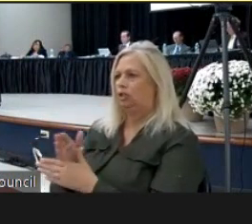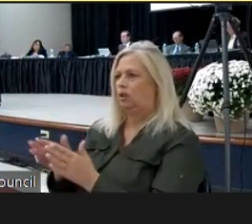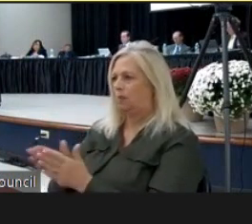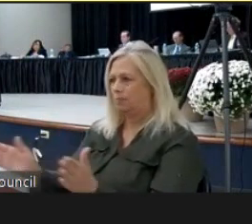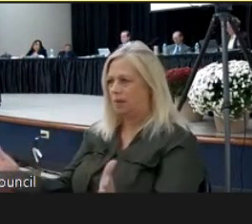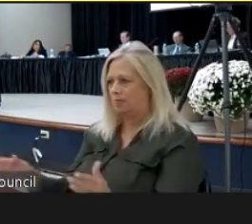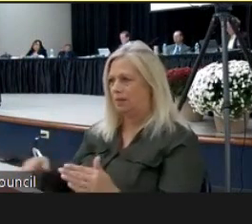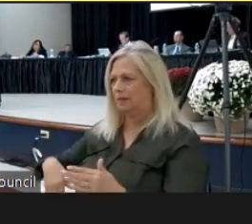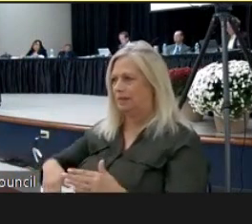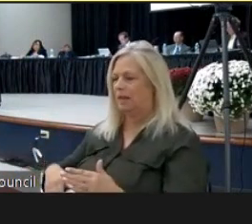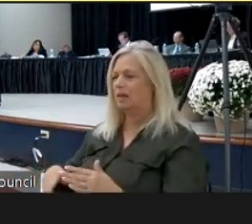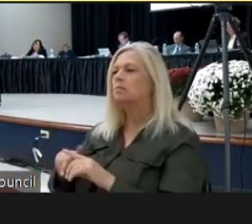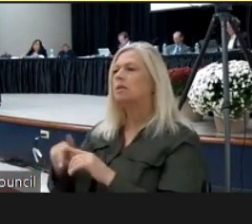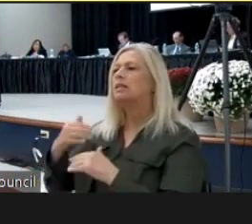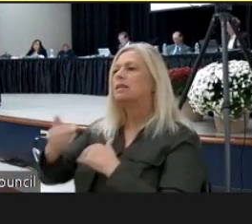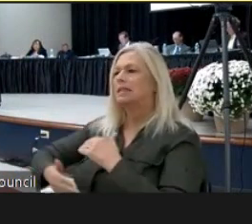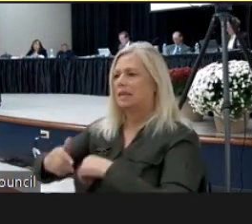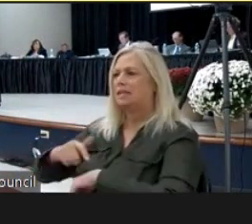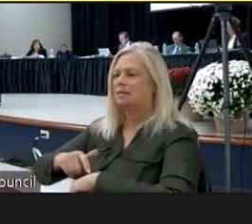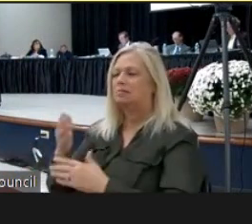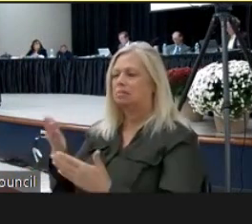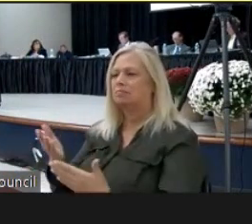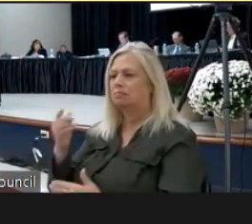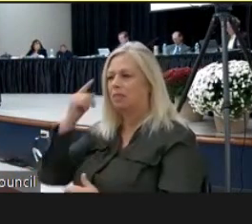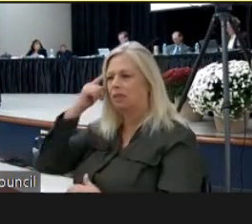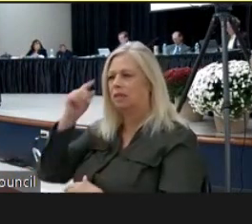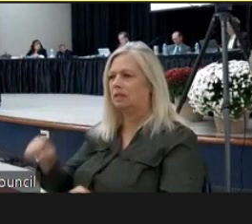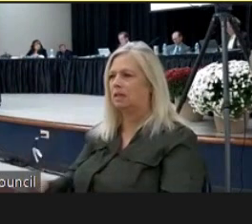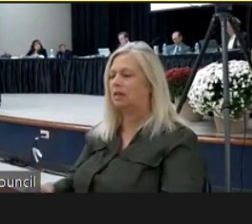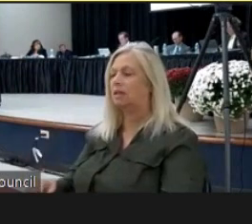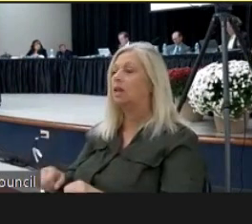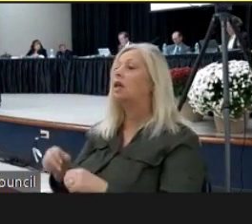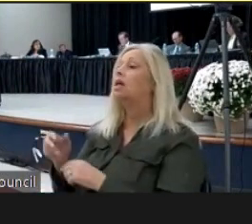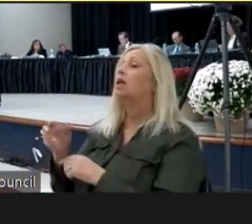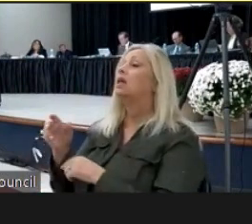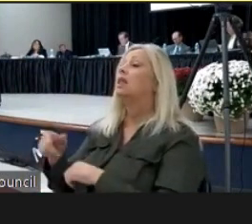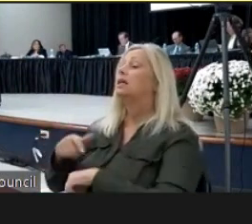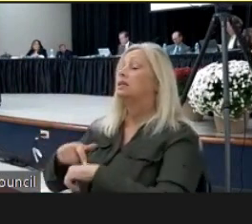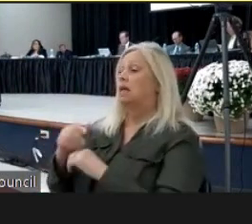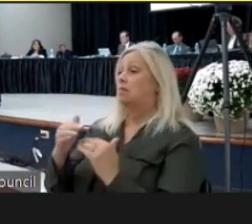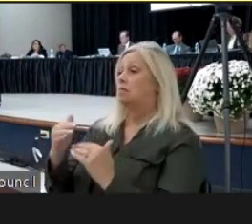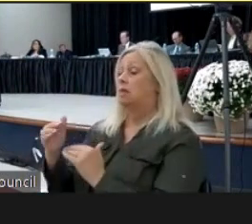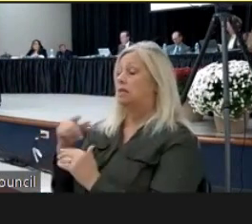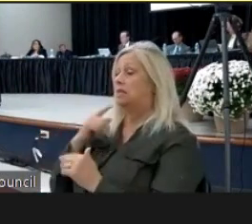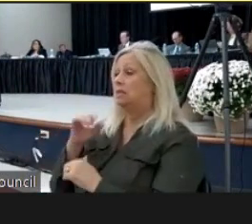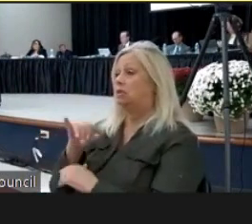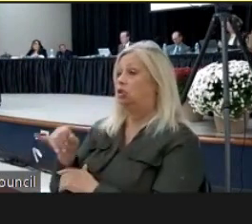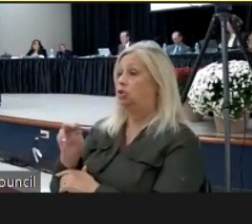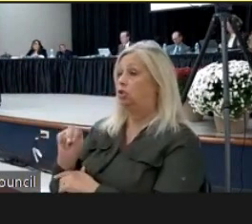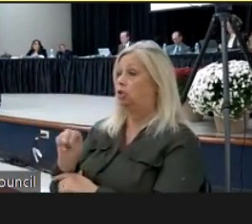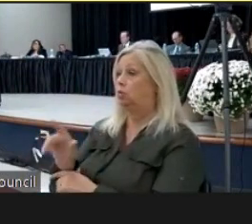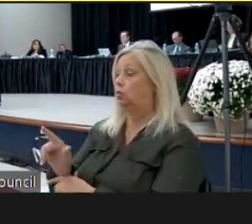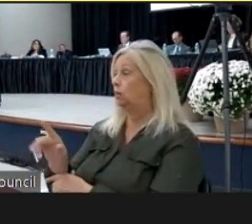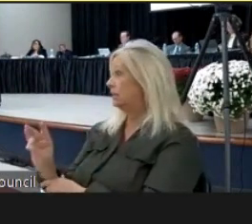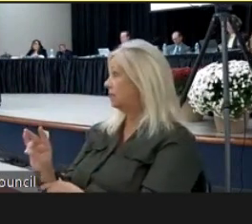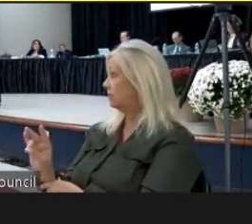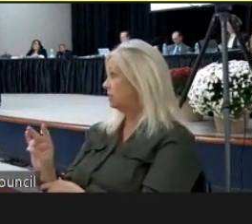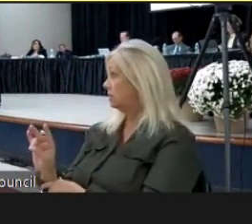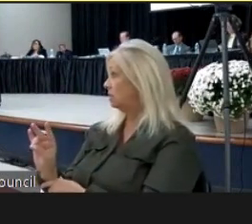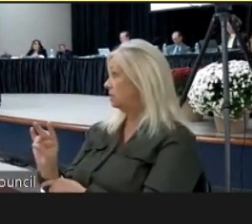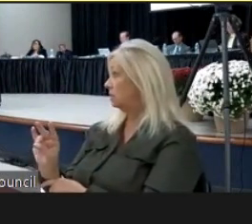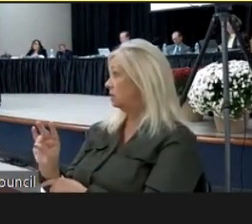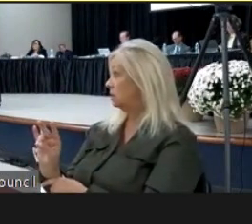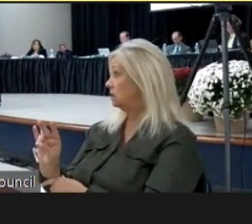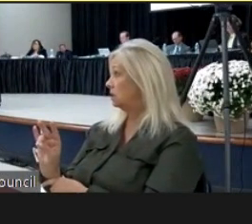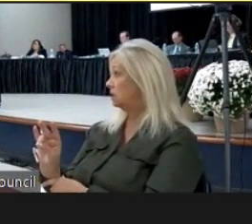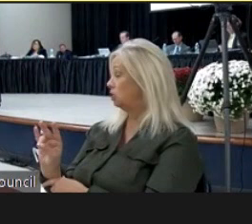to consider. Okay. The hotel timeline on here says January 27. Is that